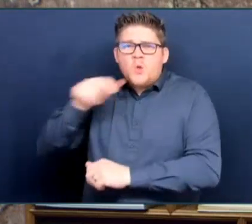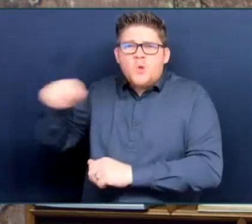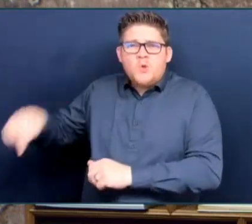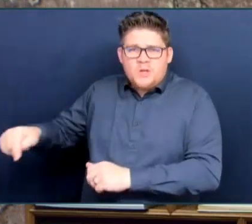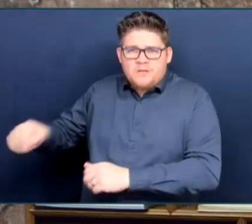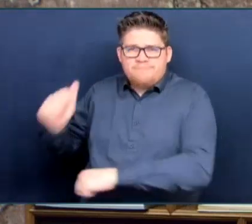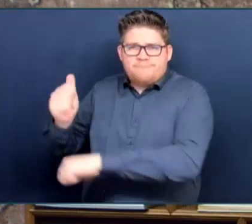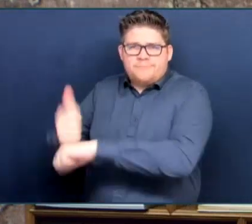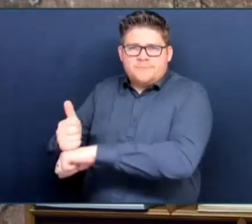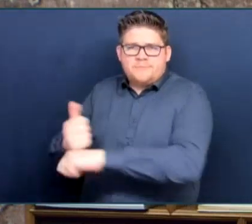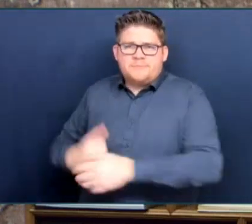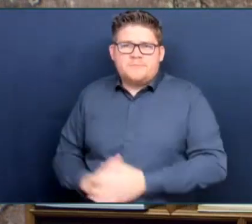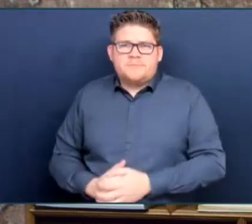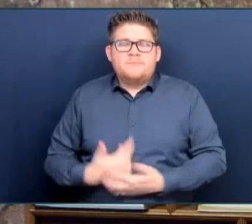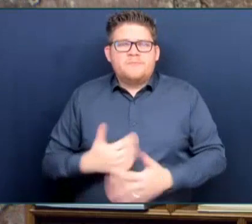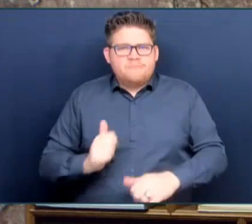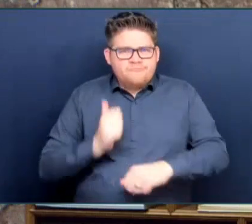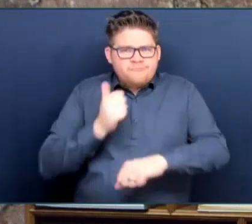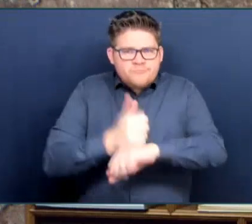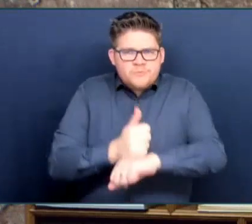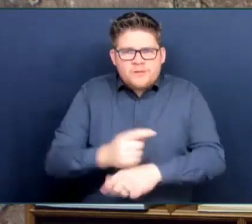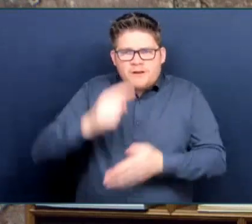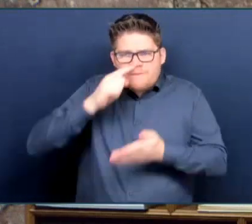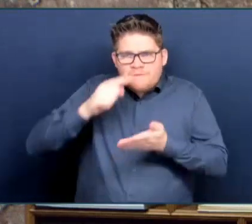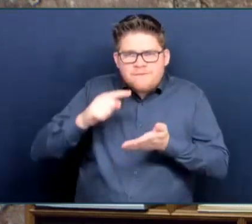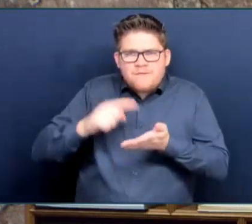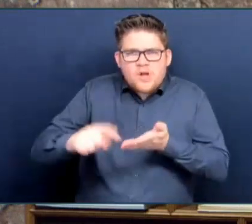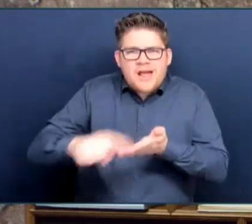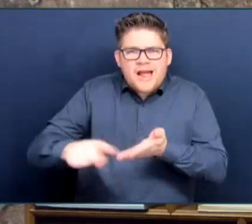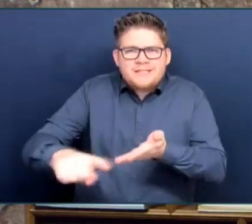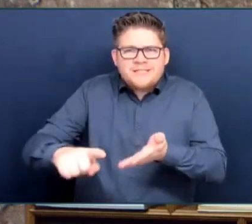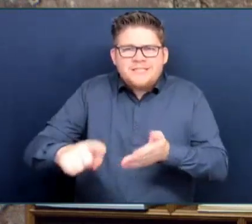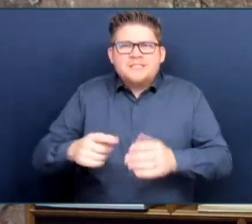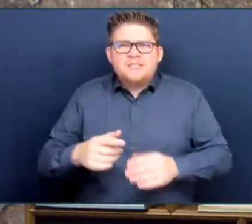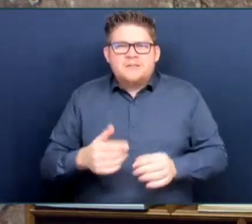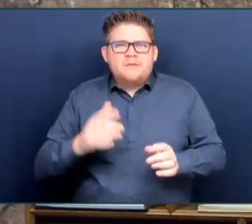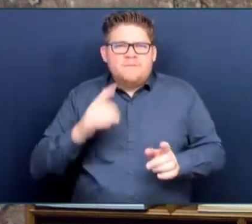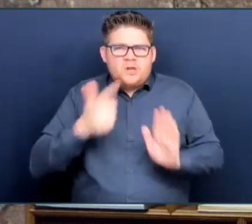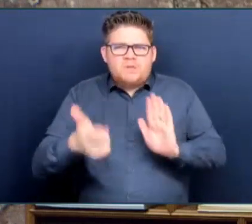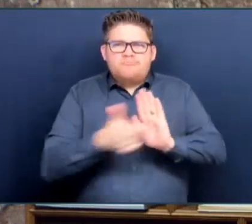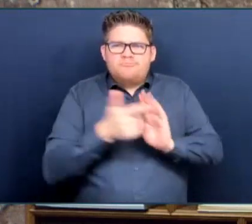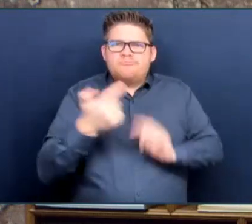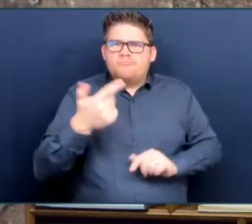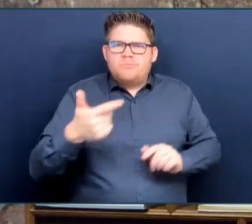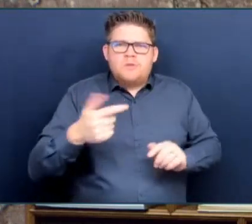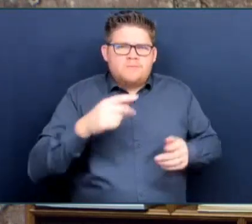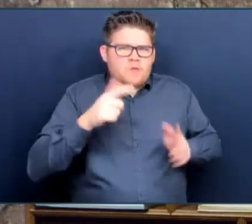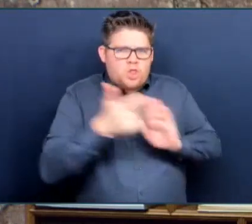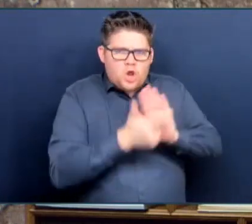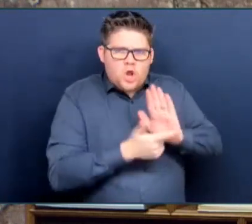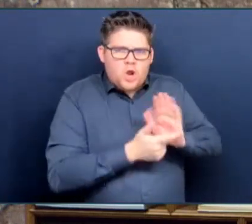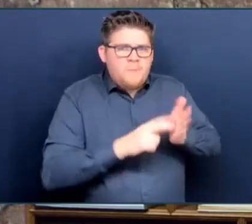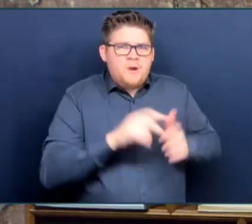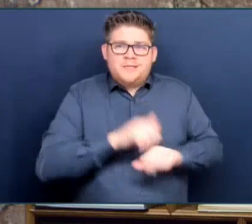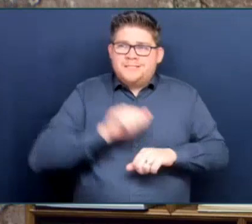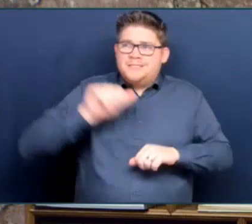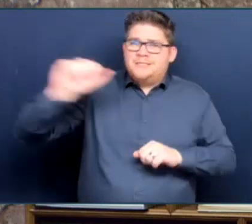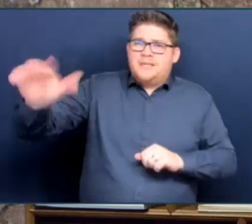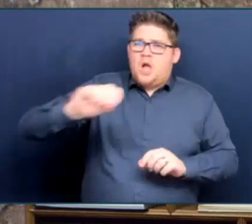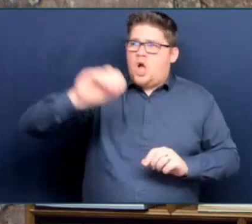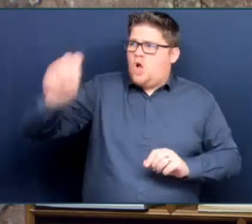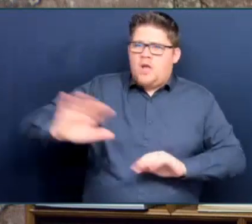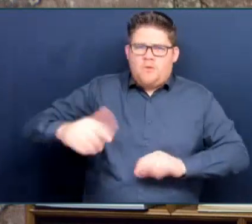for analysis, being able to do better forensics here in this province. We put that in place, Honourable